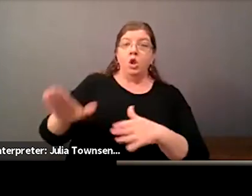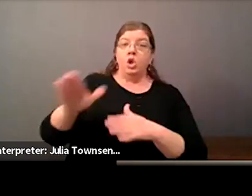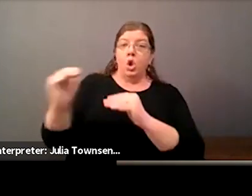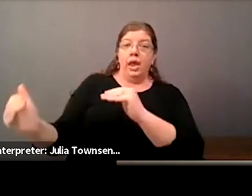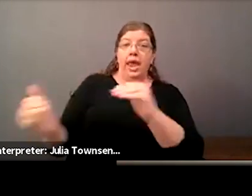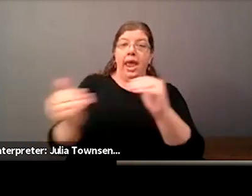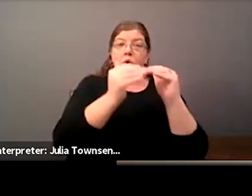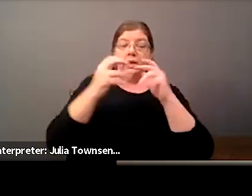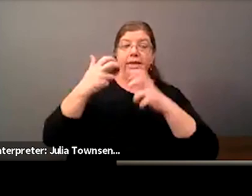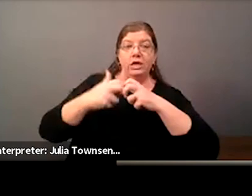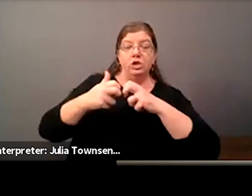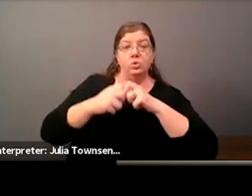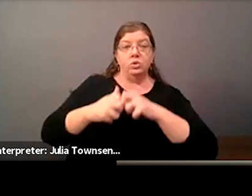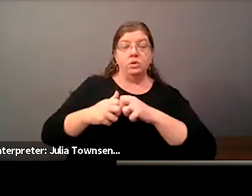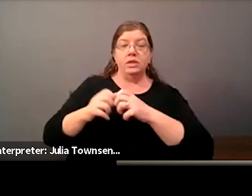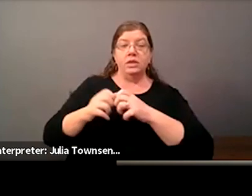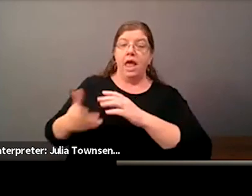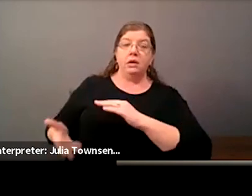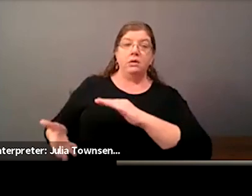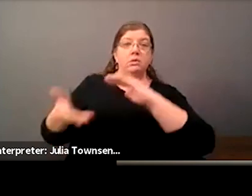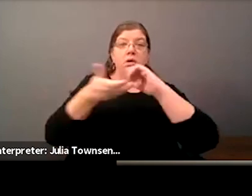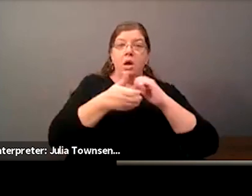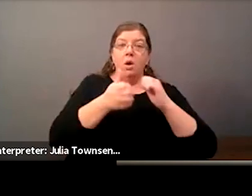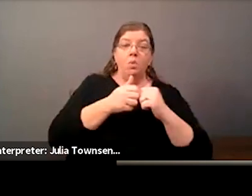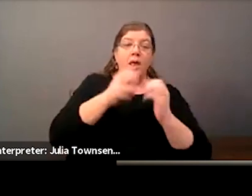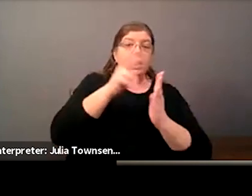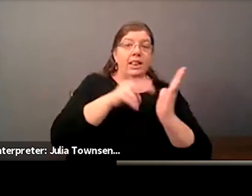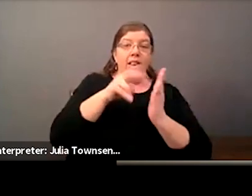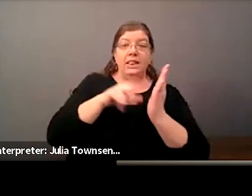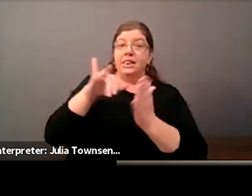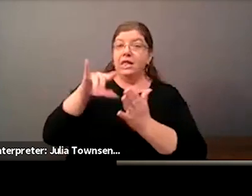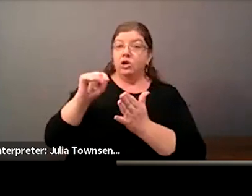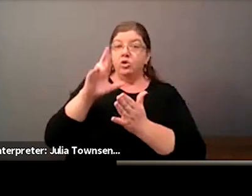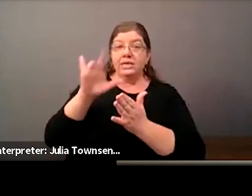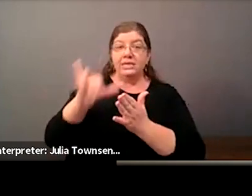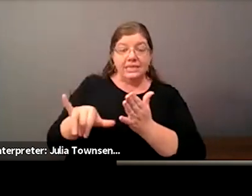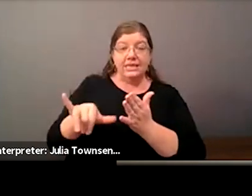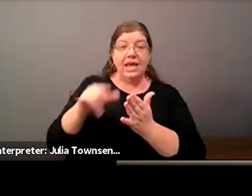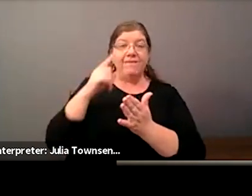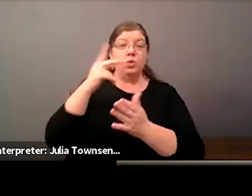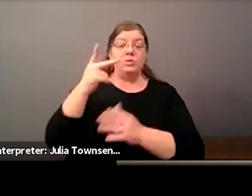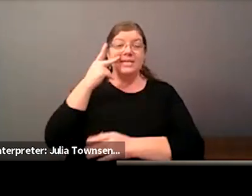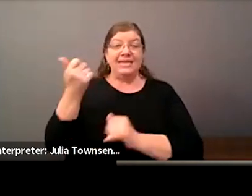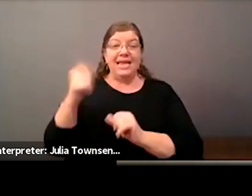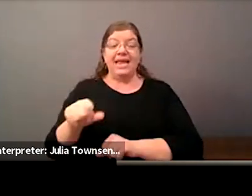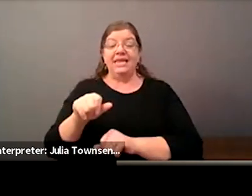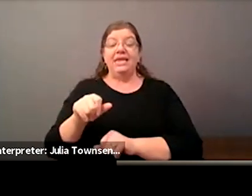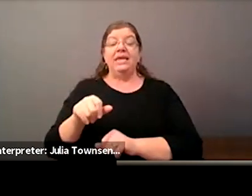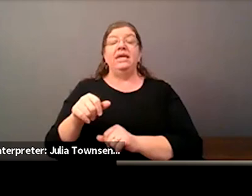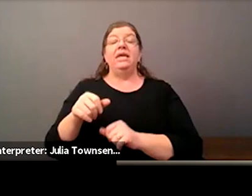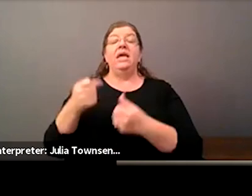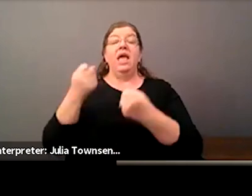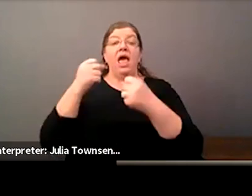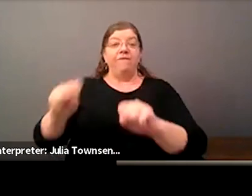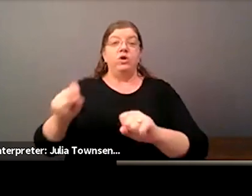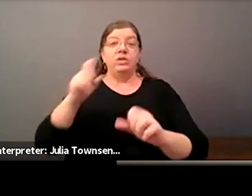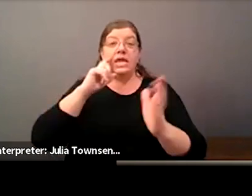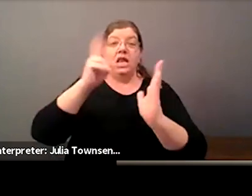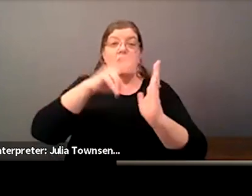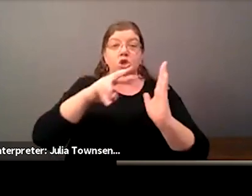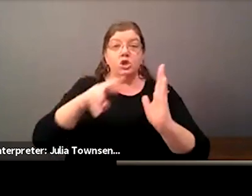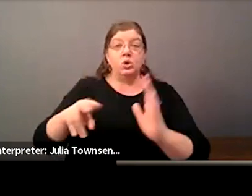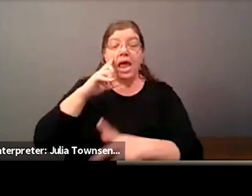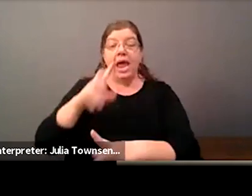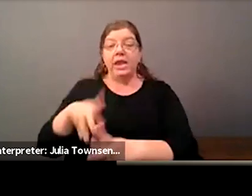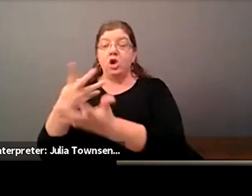that um team up with literacy if you did any research on literacy and incarceration if you looked at even black lives matter